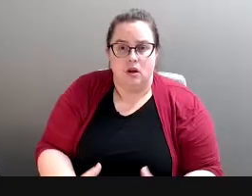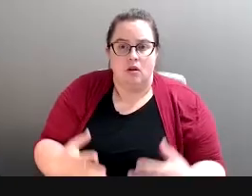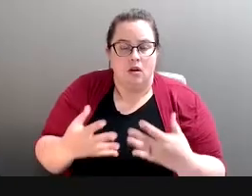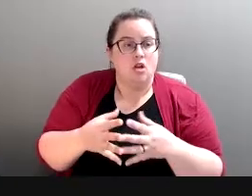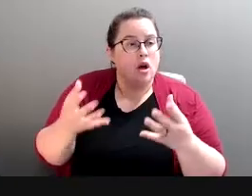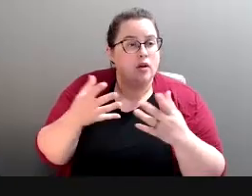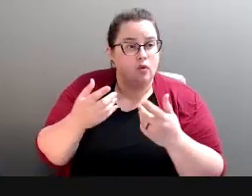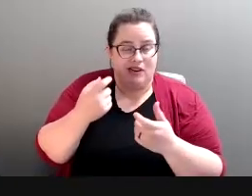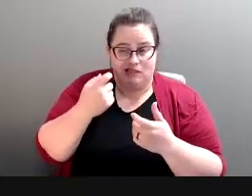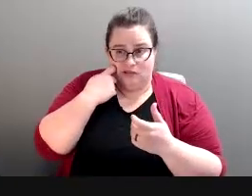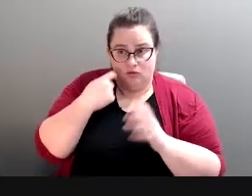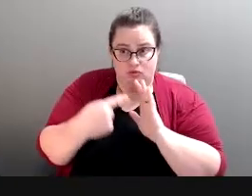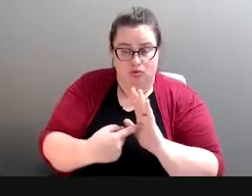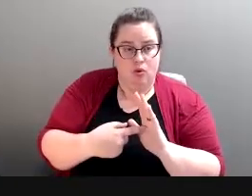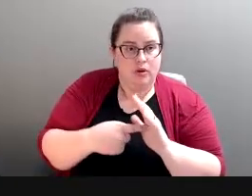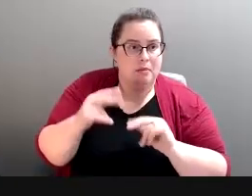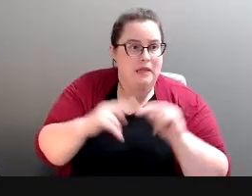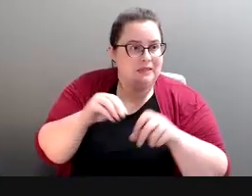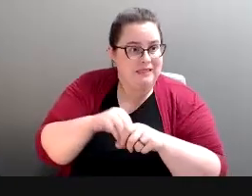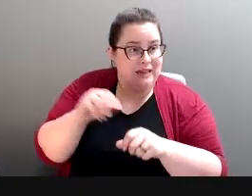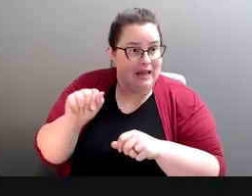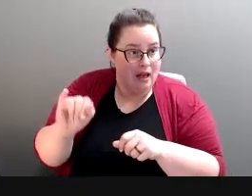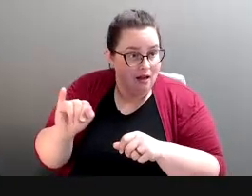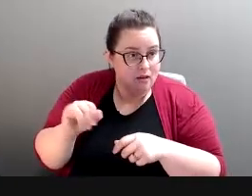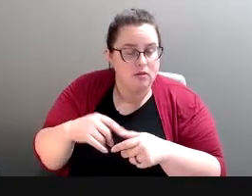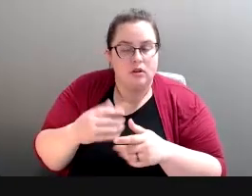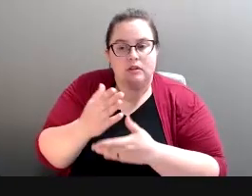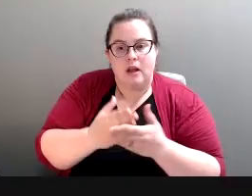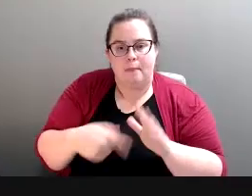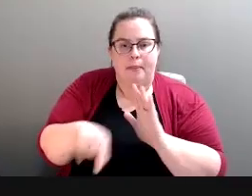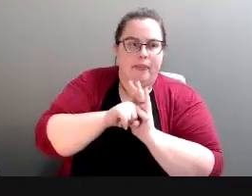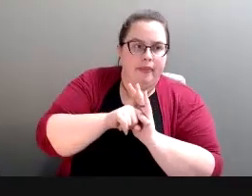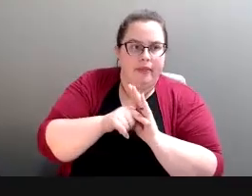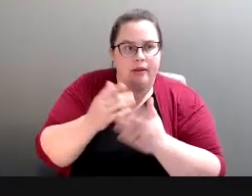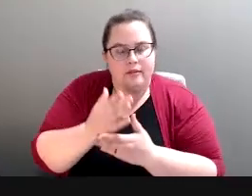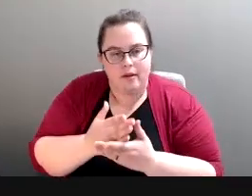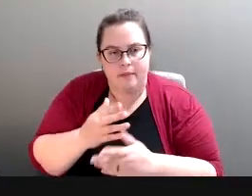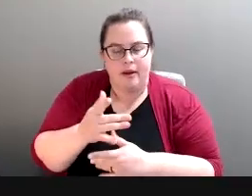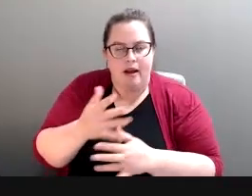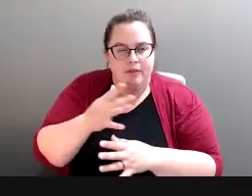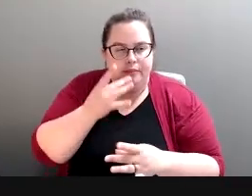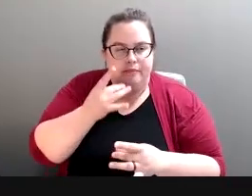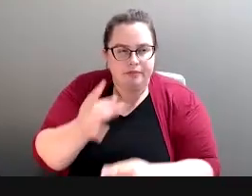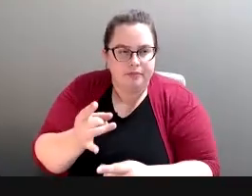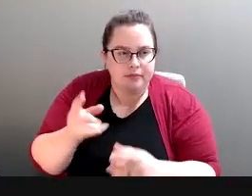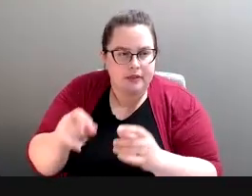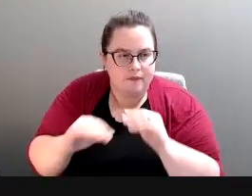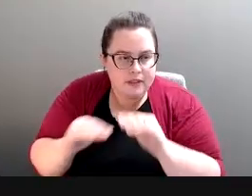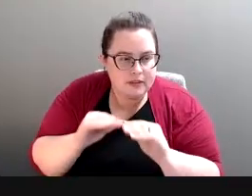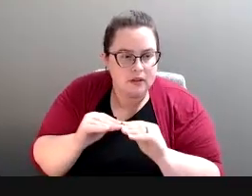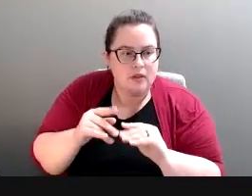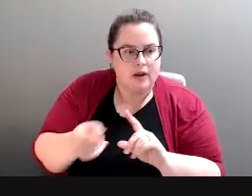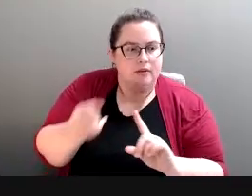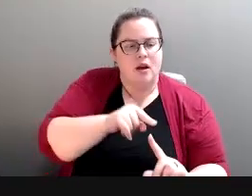there was some some setbacks. There was some optimism, and then I think calling back to like Peter